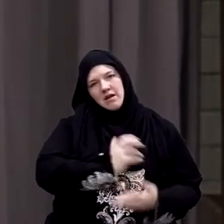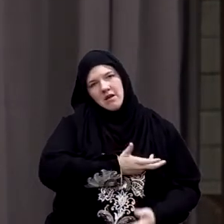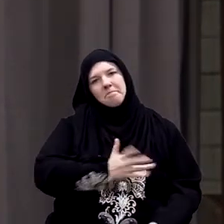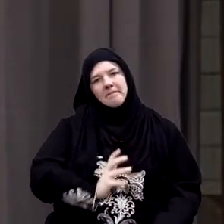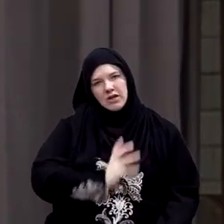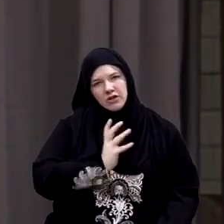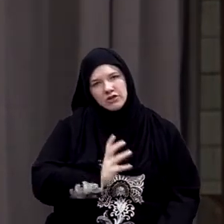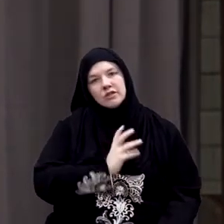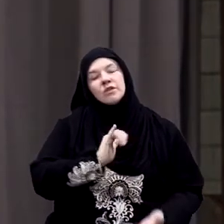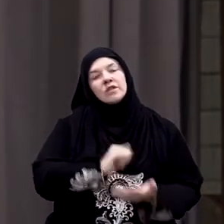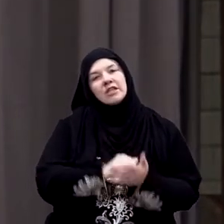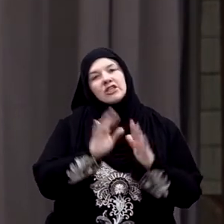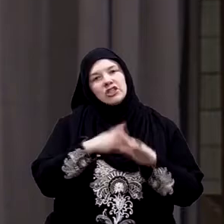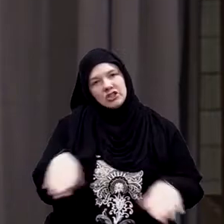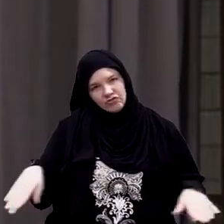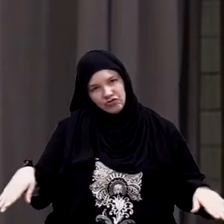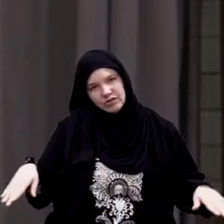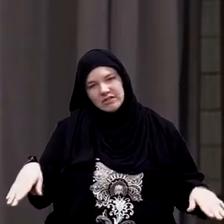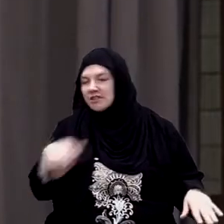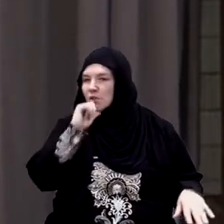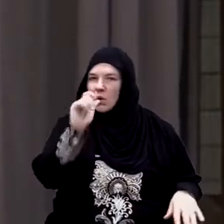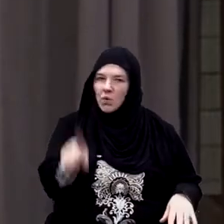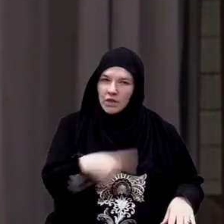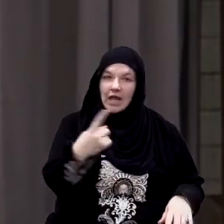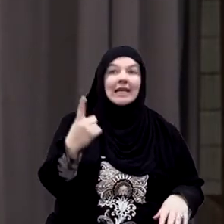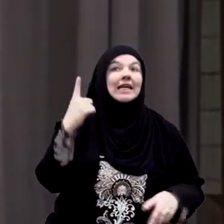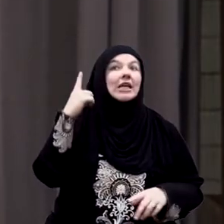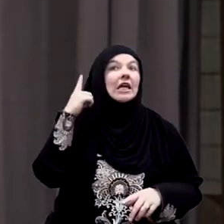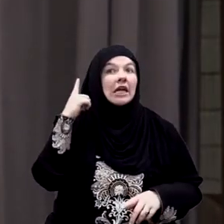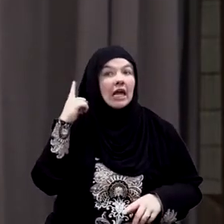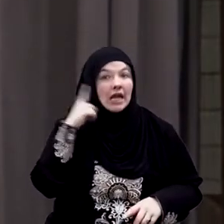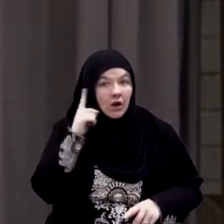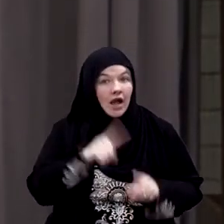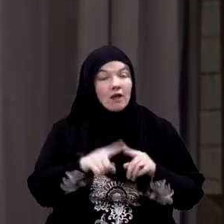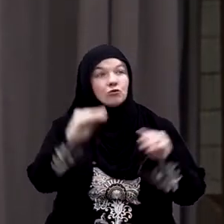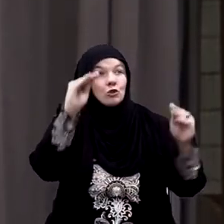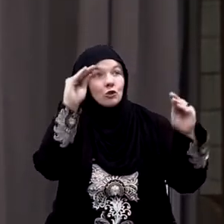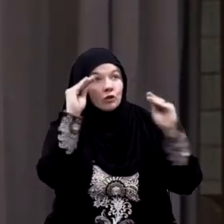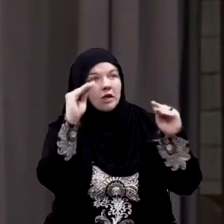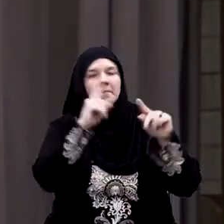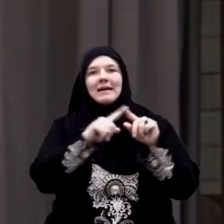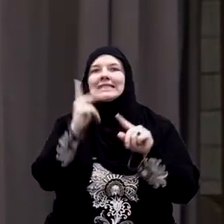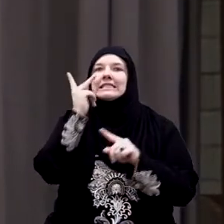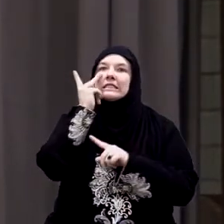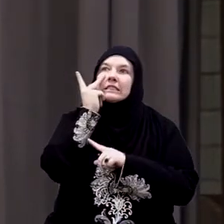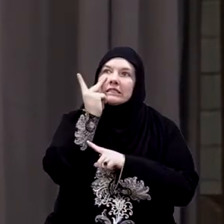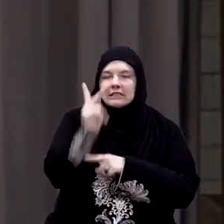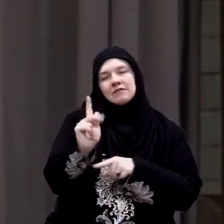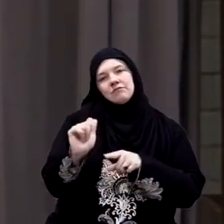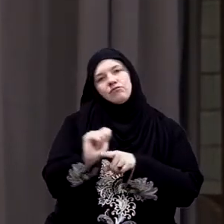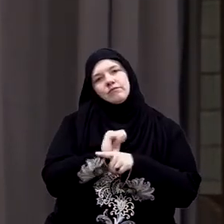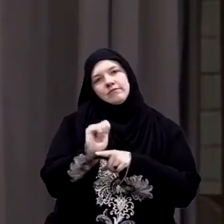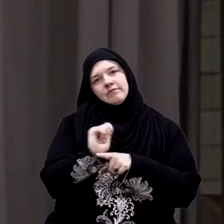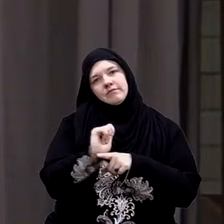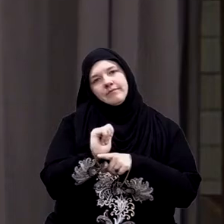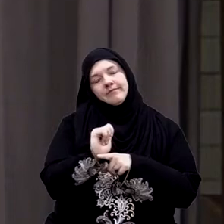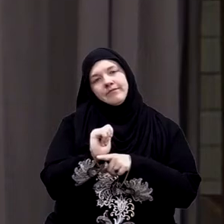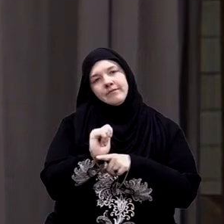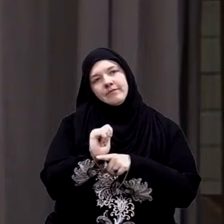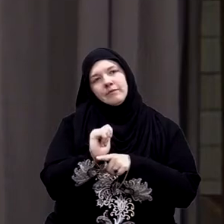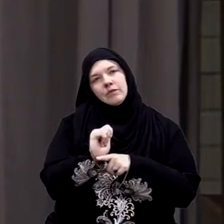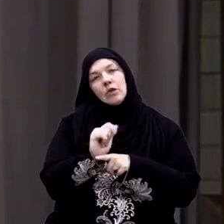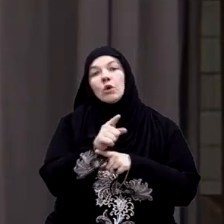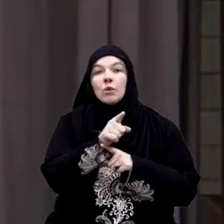manners, so that the children not only hear it as a lesson, but see it as practice. In you,